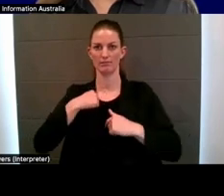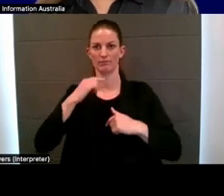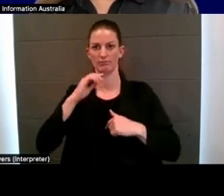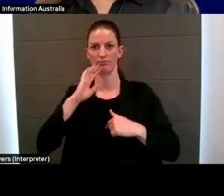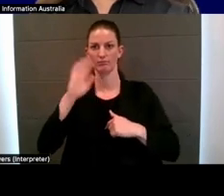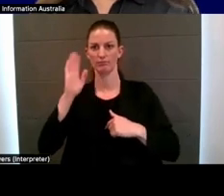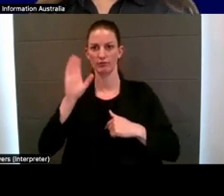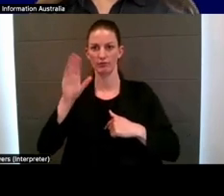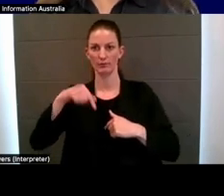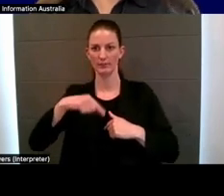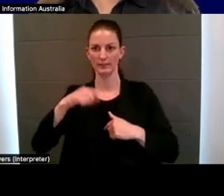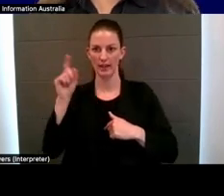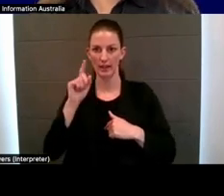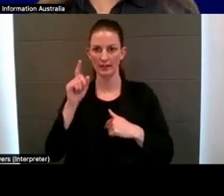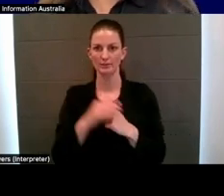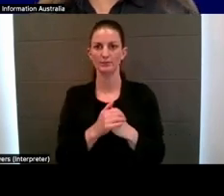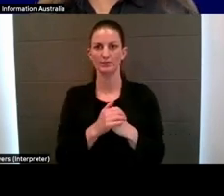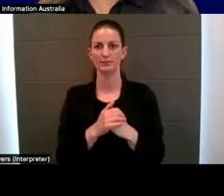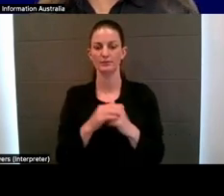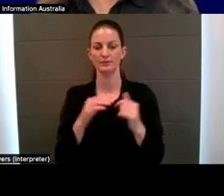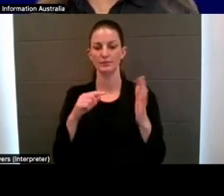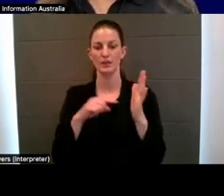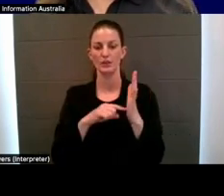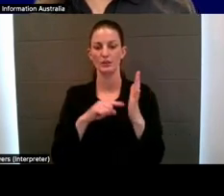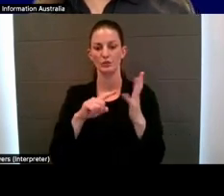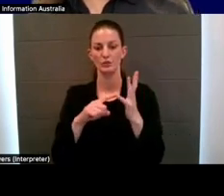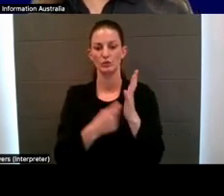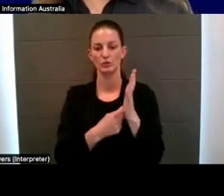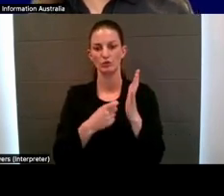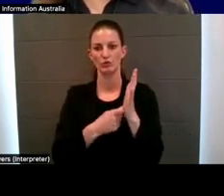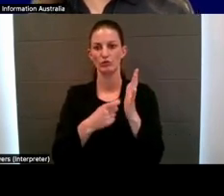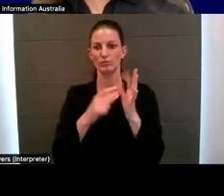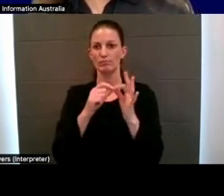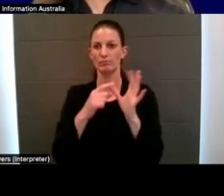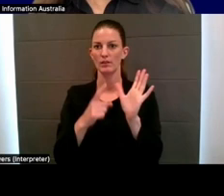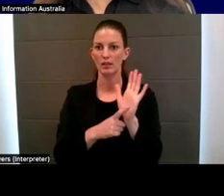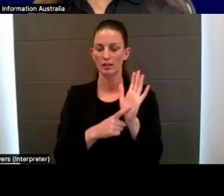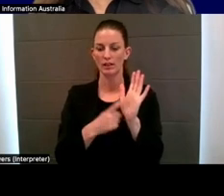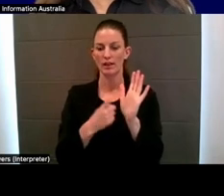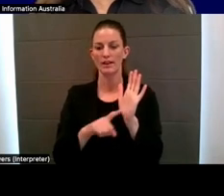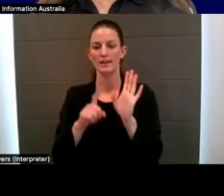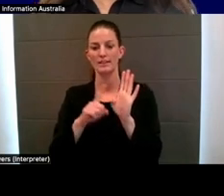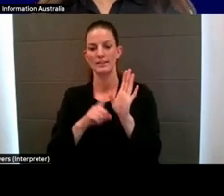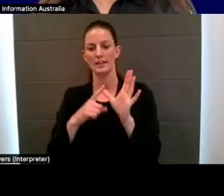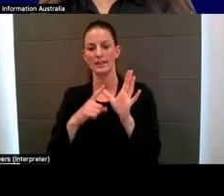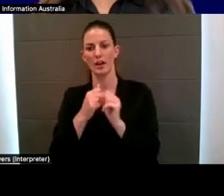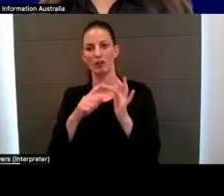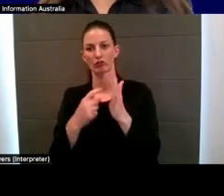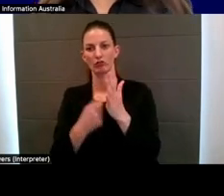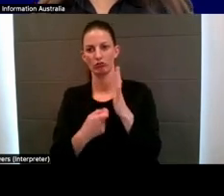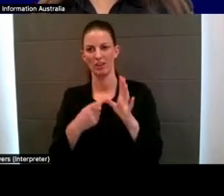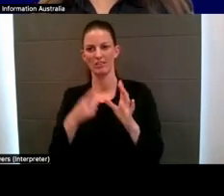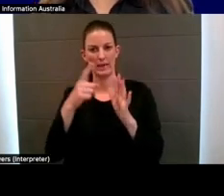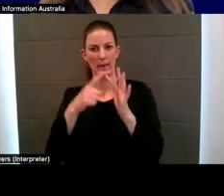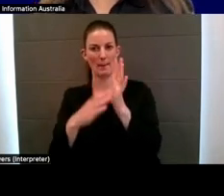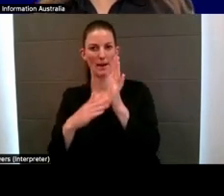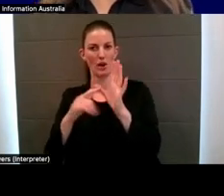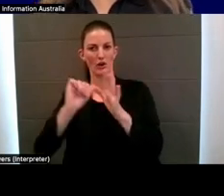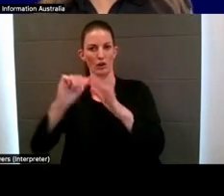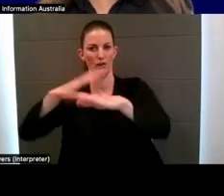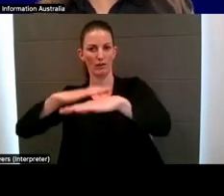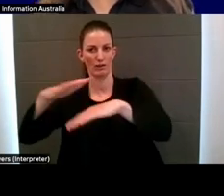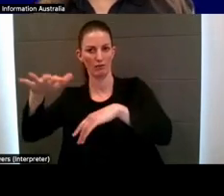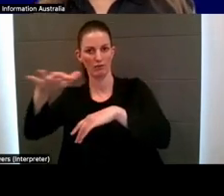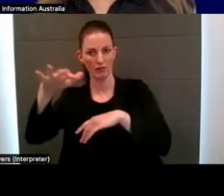today, the Turrbal and Yagara people, and where Emma is, and myself, the